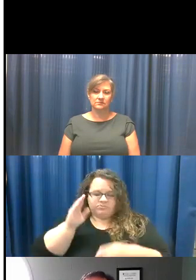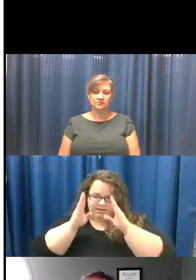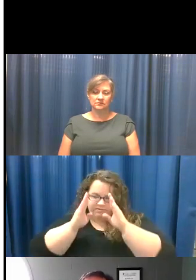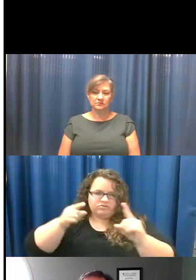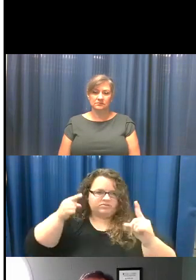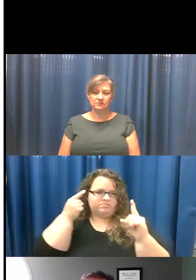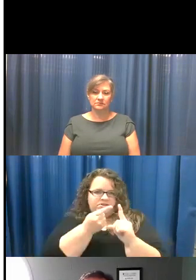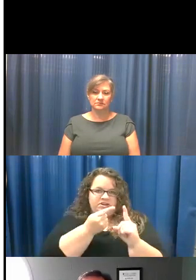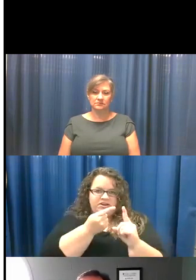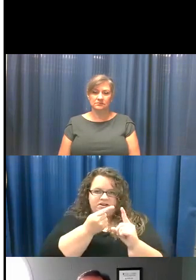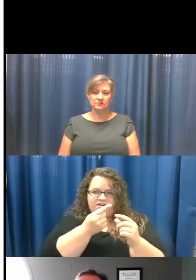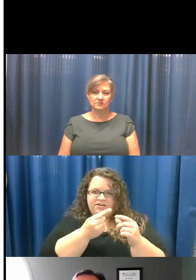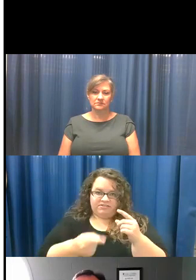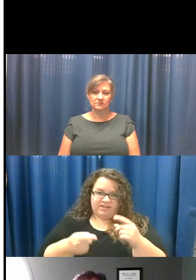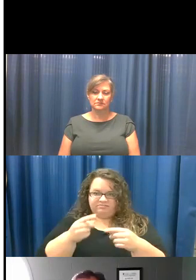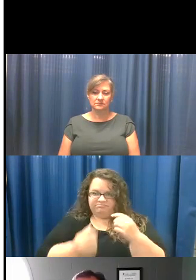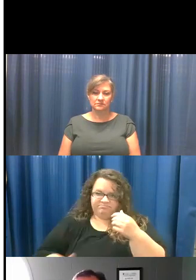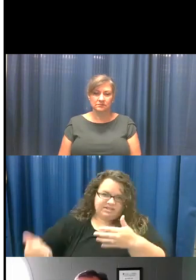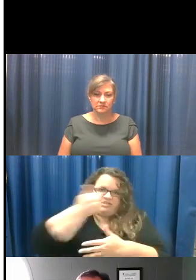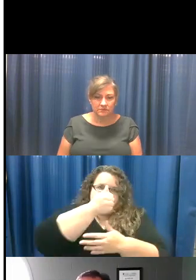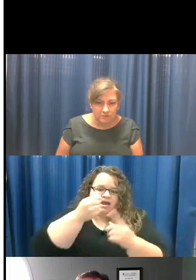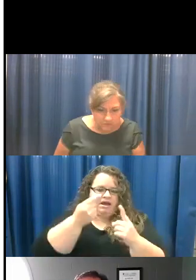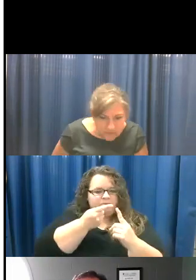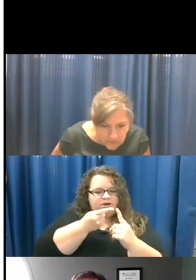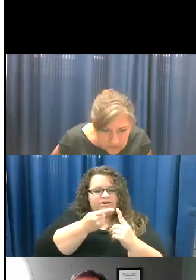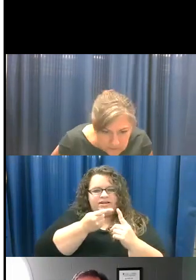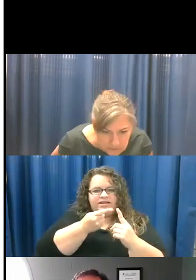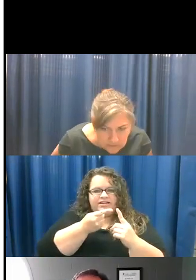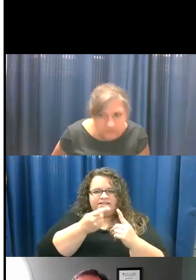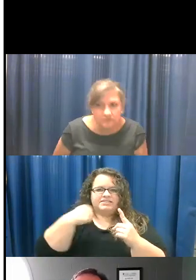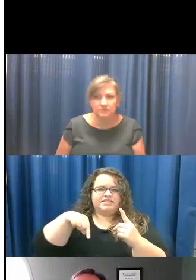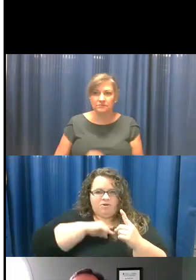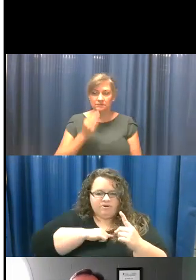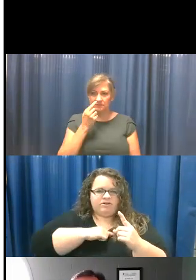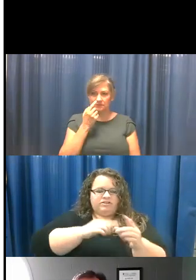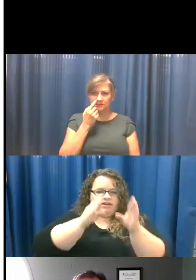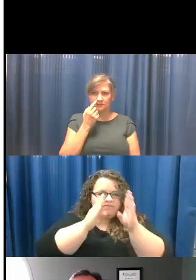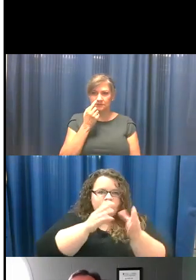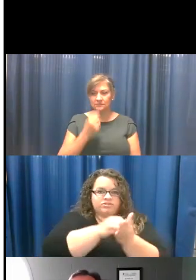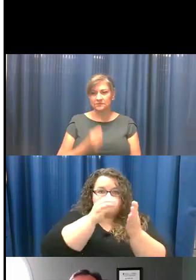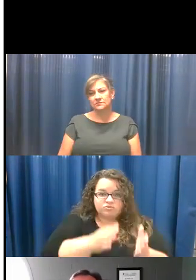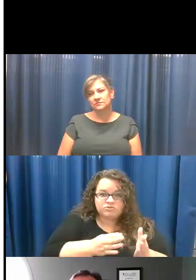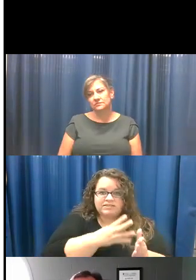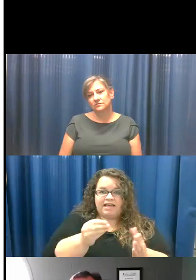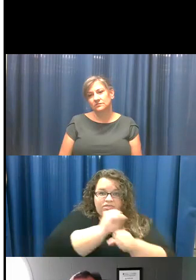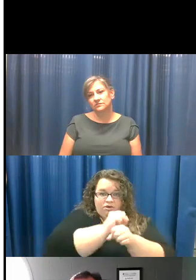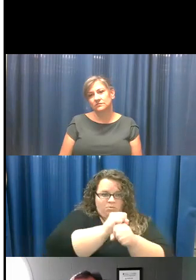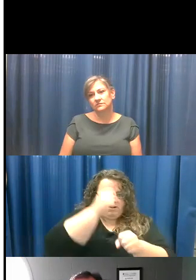first priority will be accountability to our students and to the work of the college. But where we